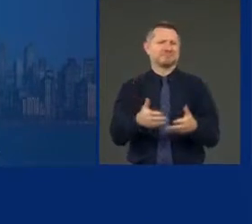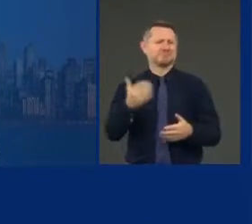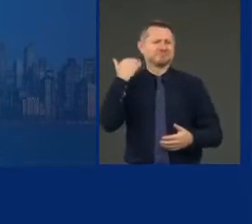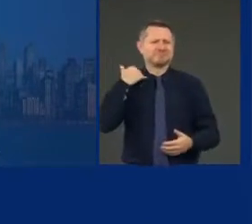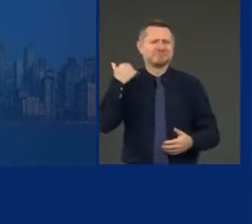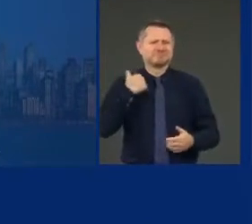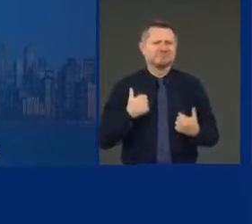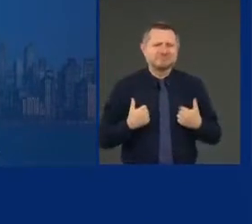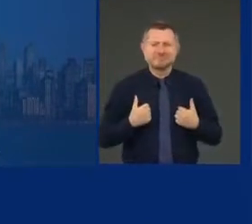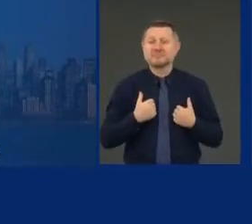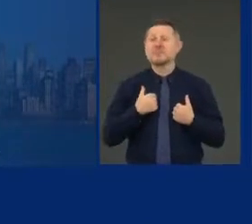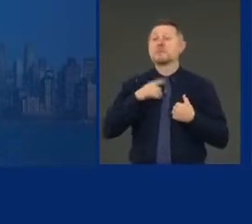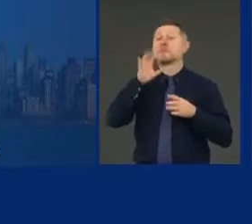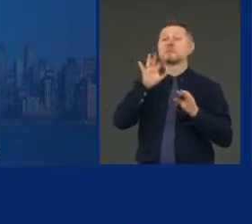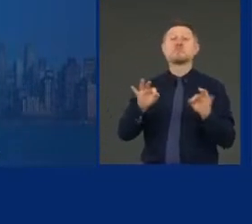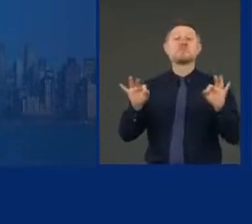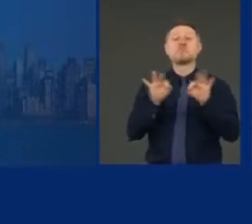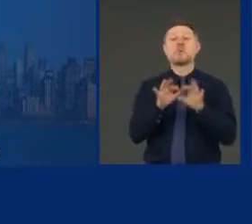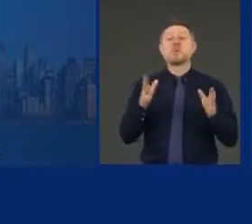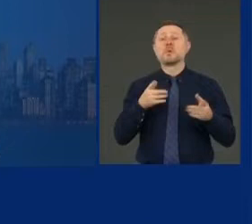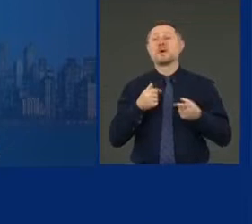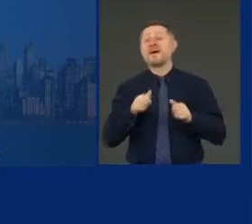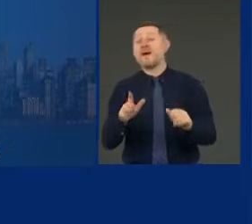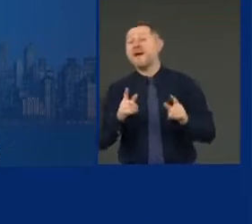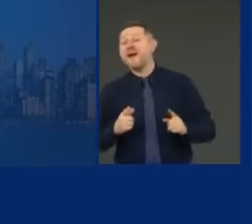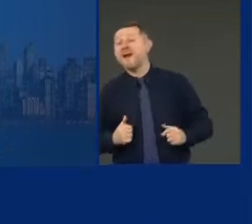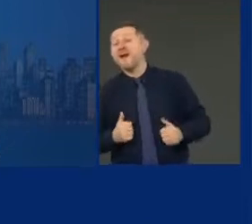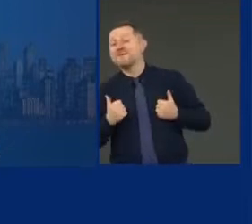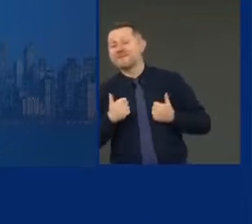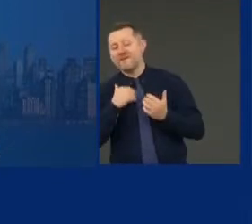to know is to know what you don't know, right?